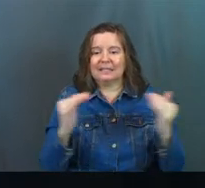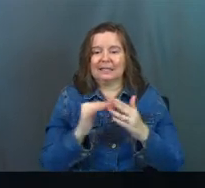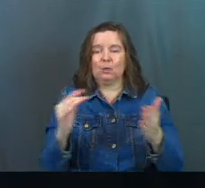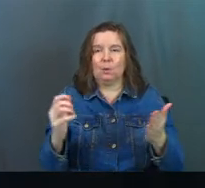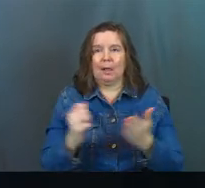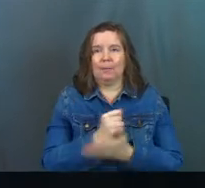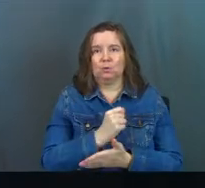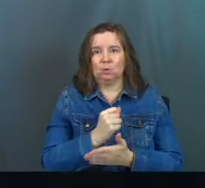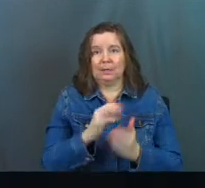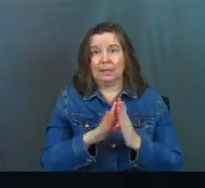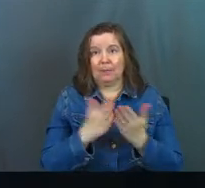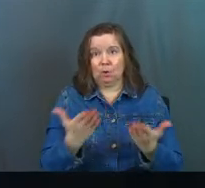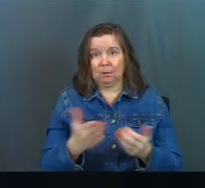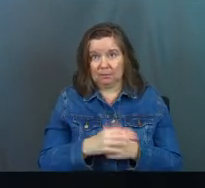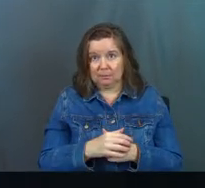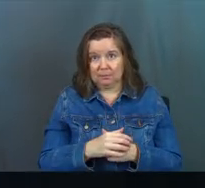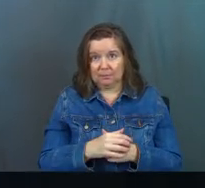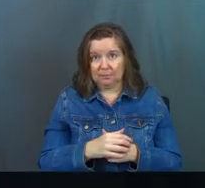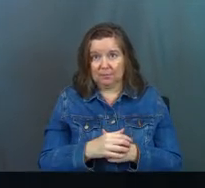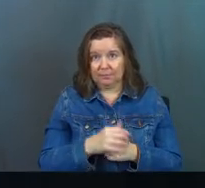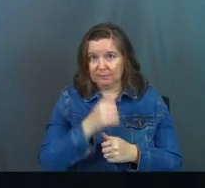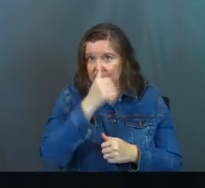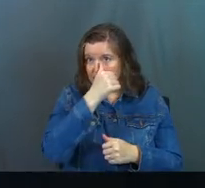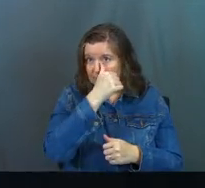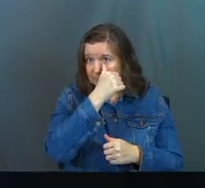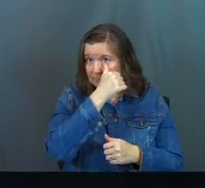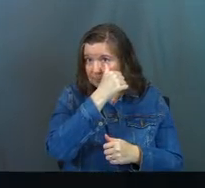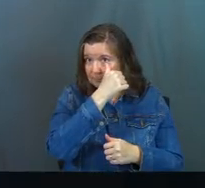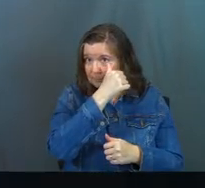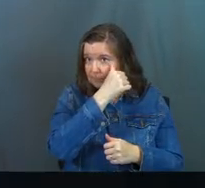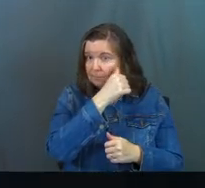equal opportunity book.